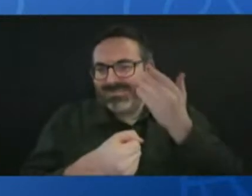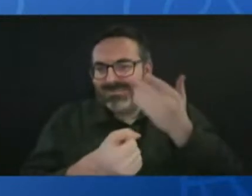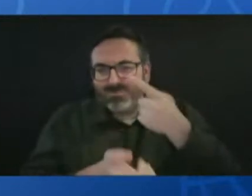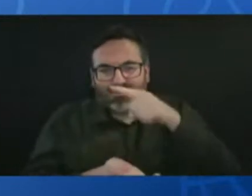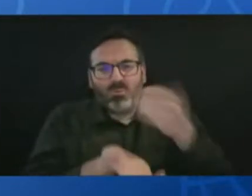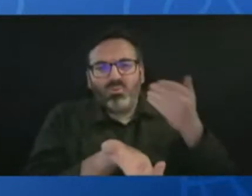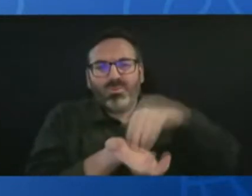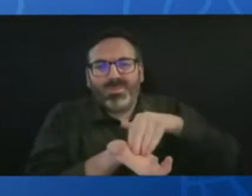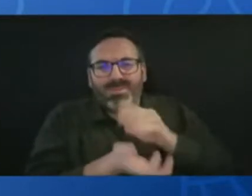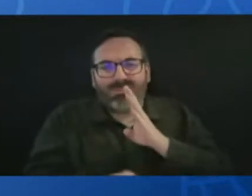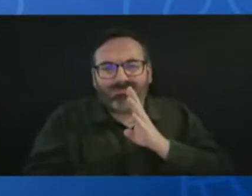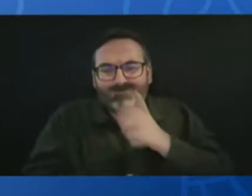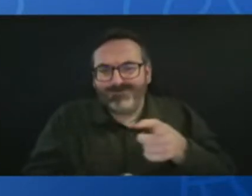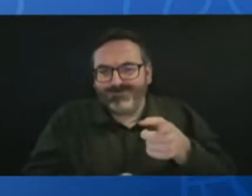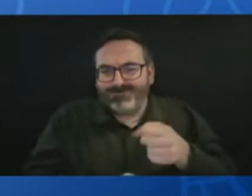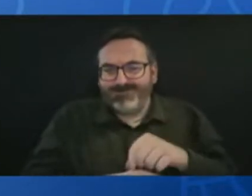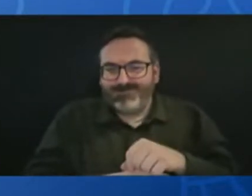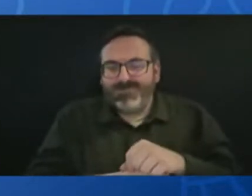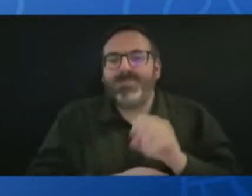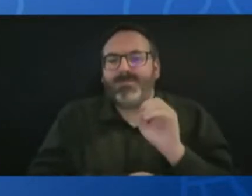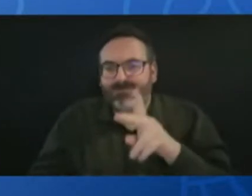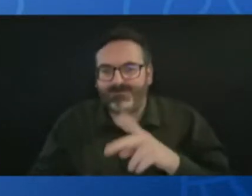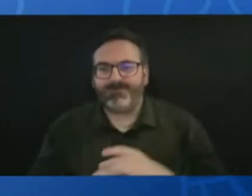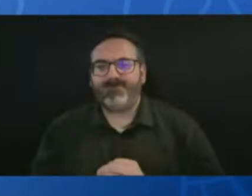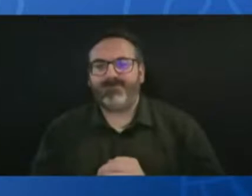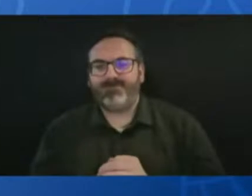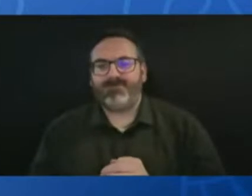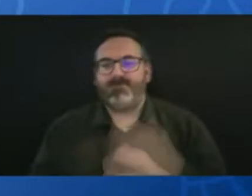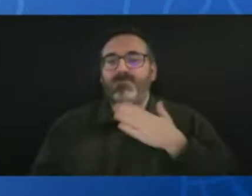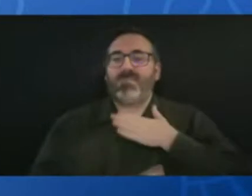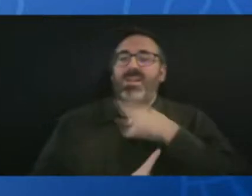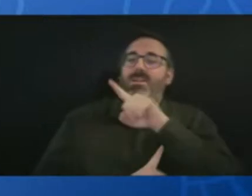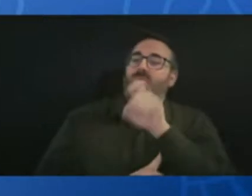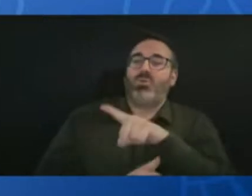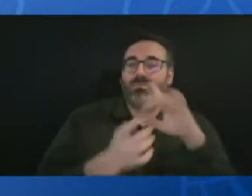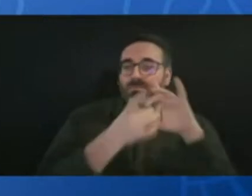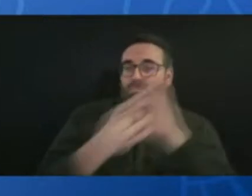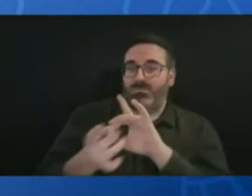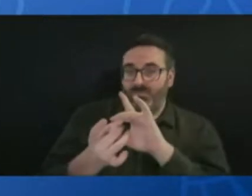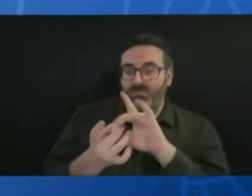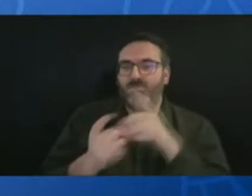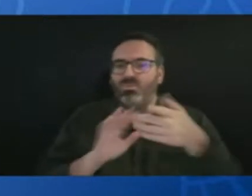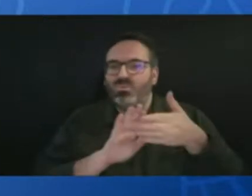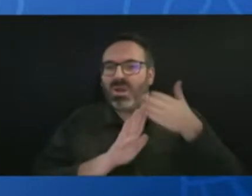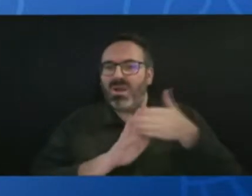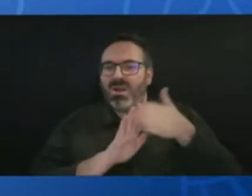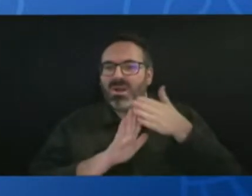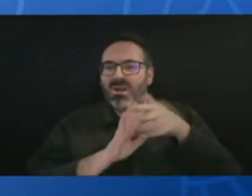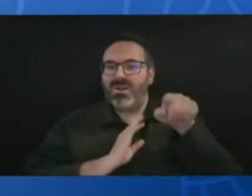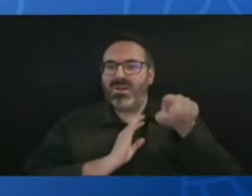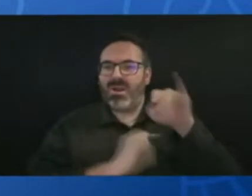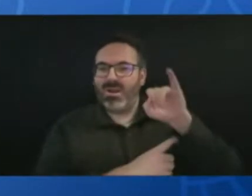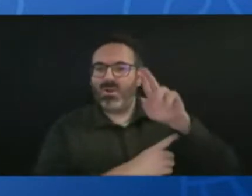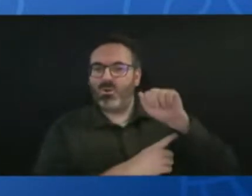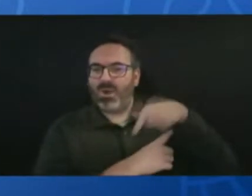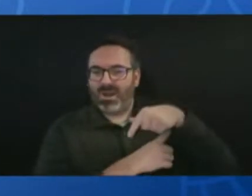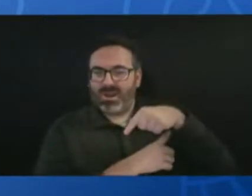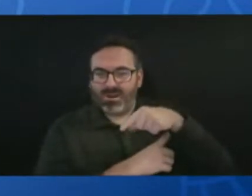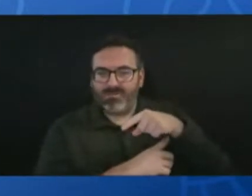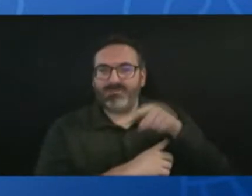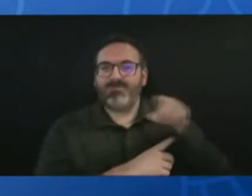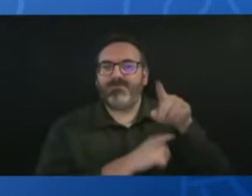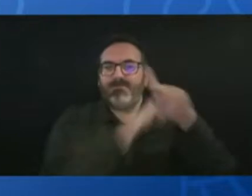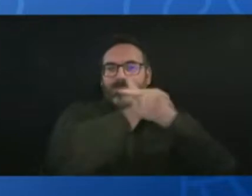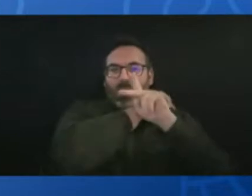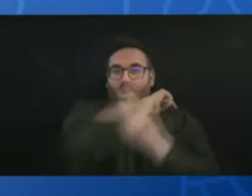properly? Yeah, my question is about the Iranian-backed groups in Iraq and the PMF. Yes. The Iraqi parliament remains deadlocked over a